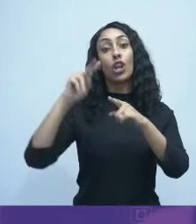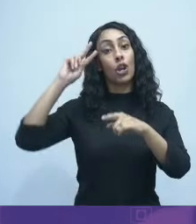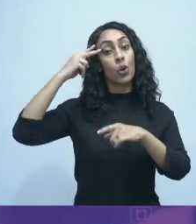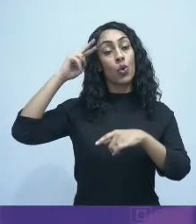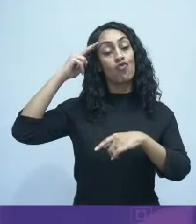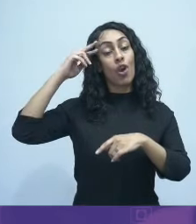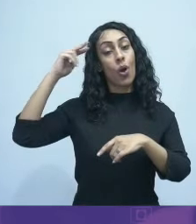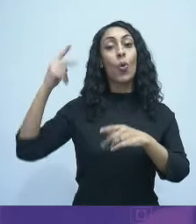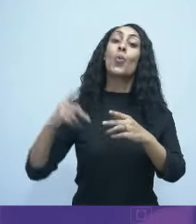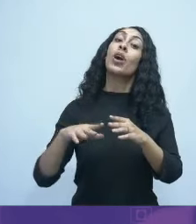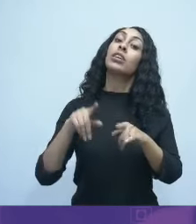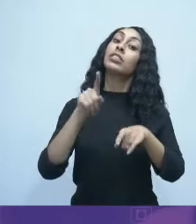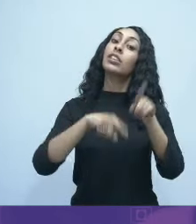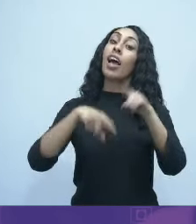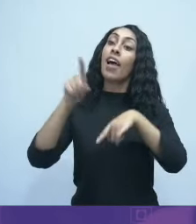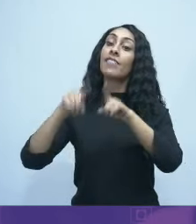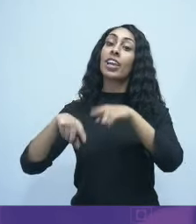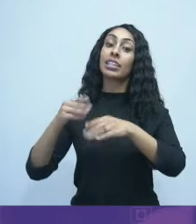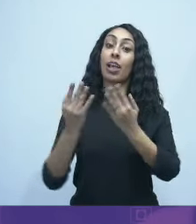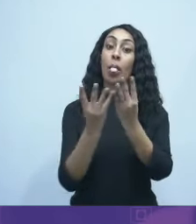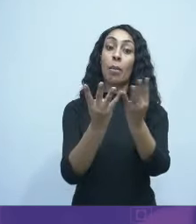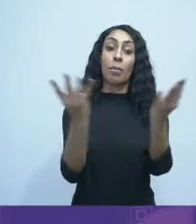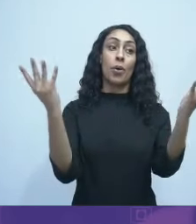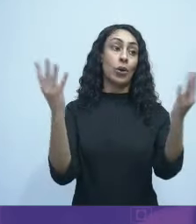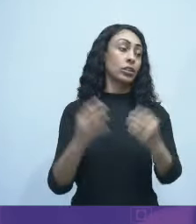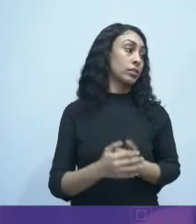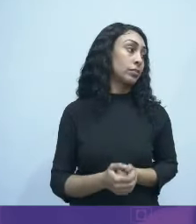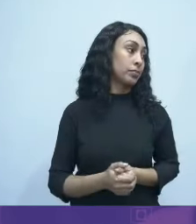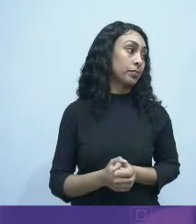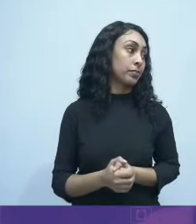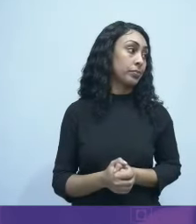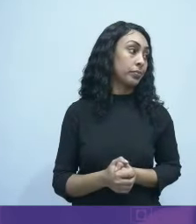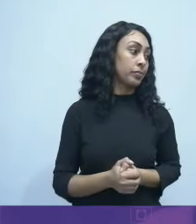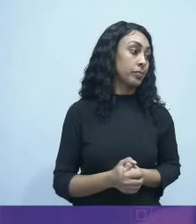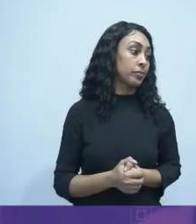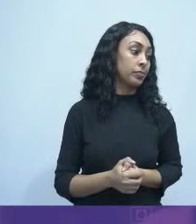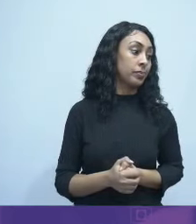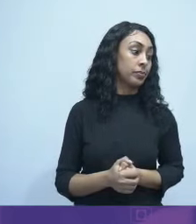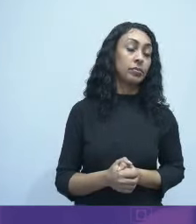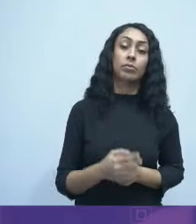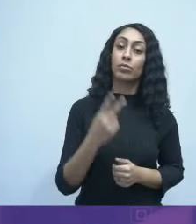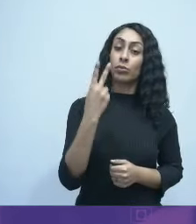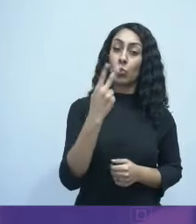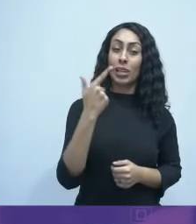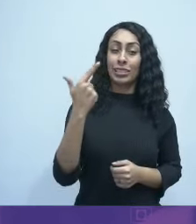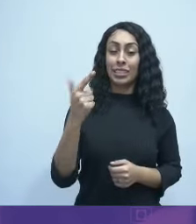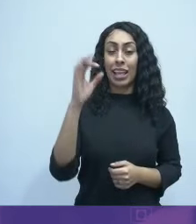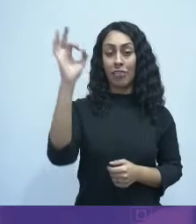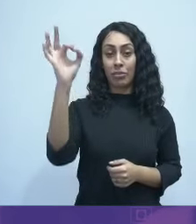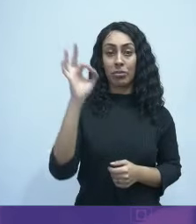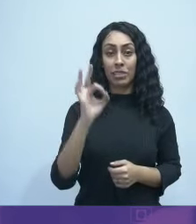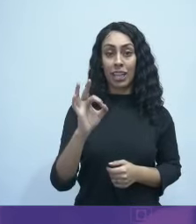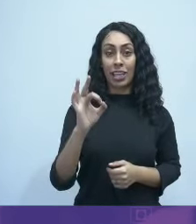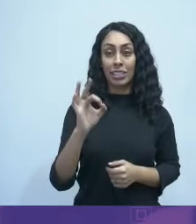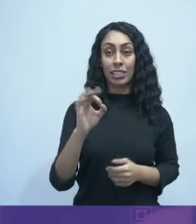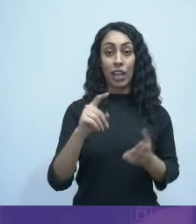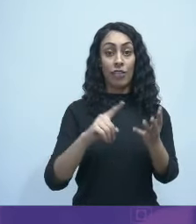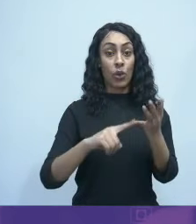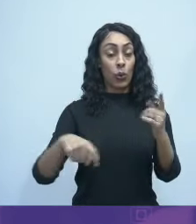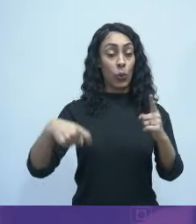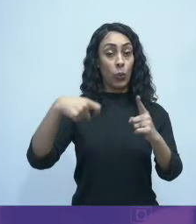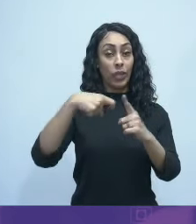champion on our board. And what this has led to is 27% of our